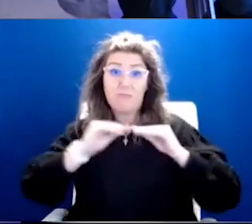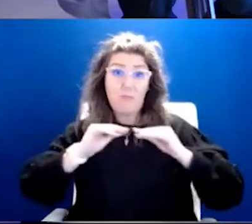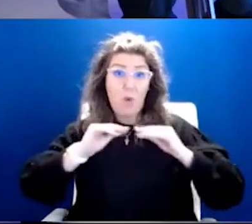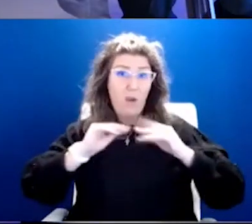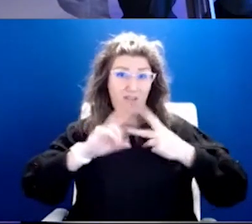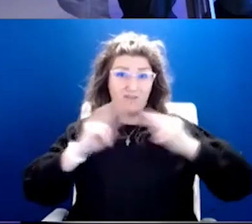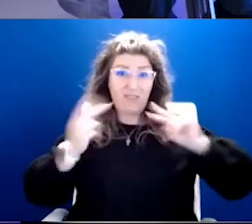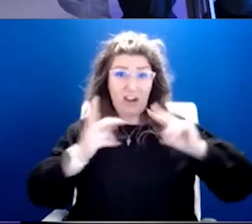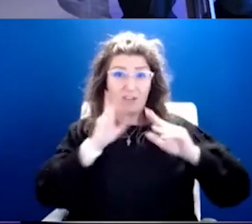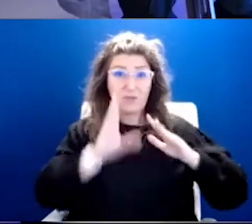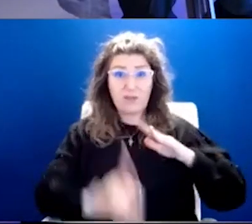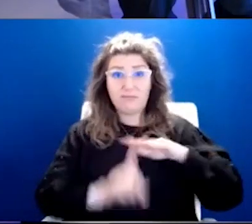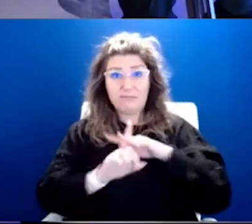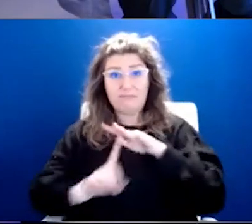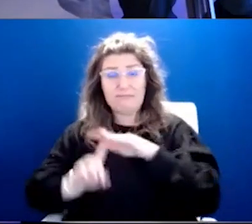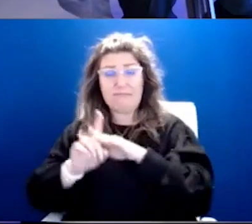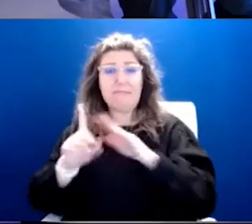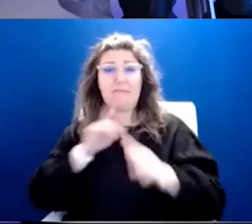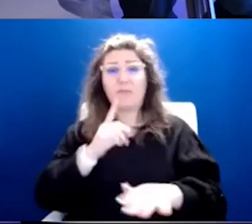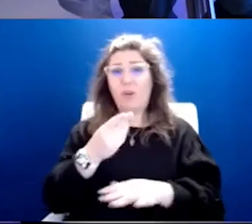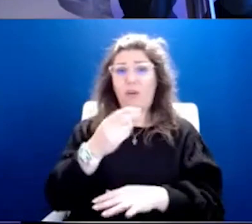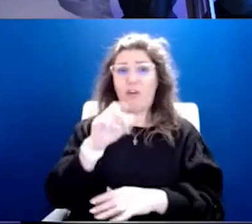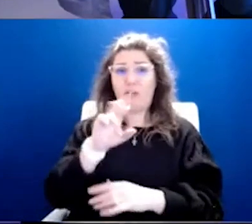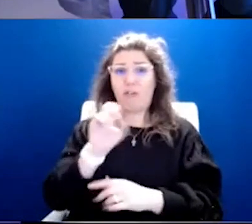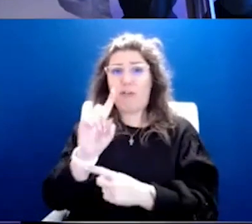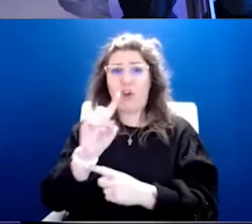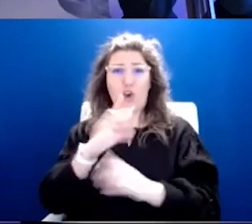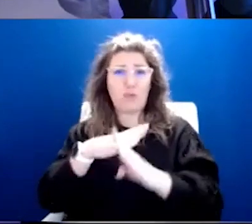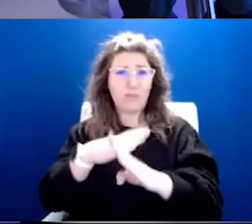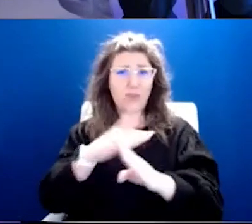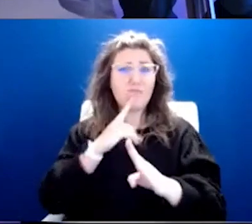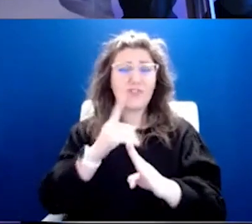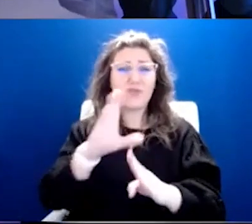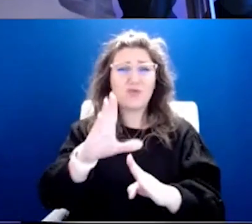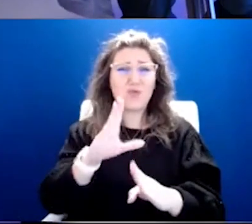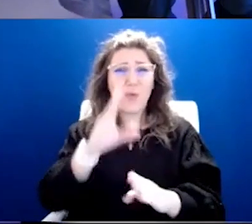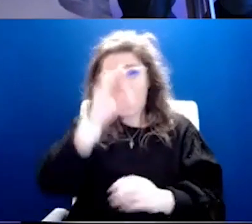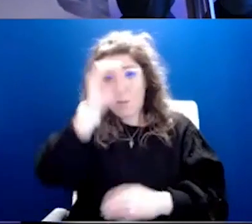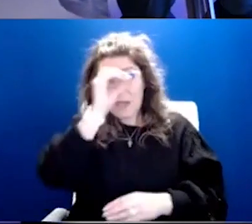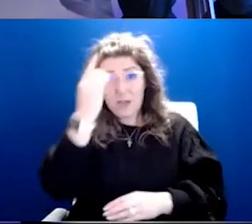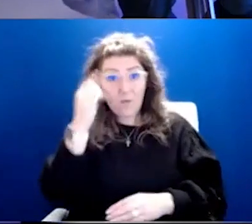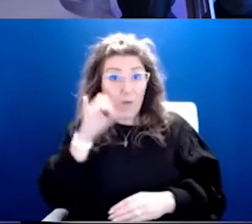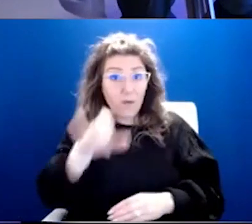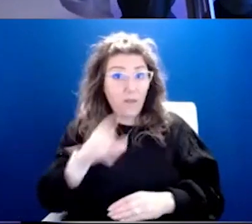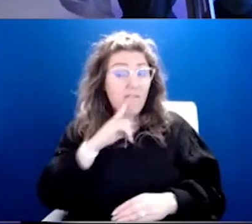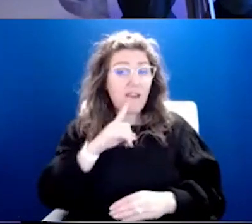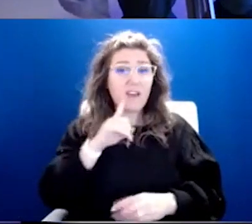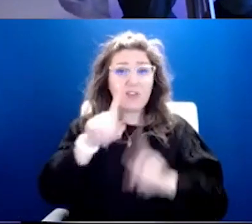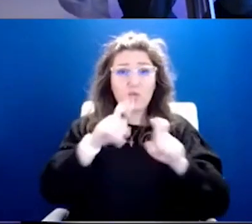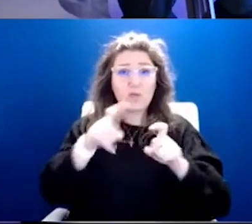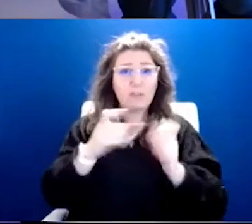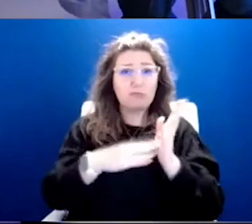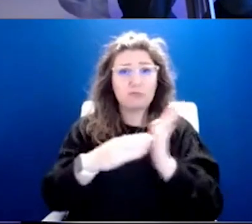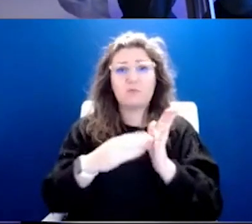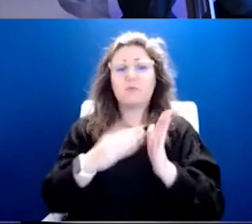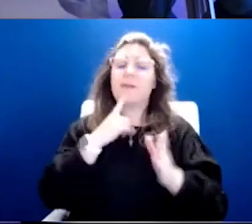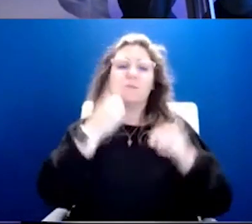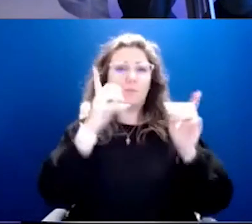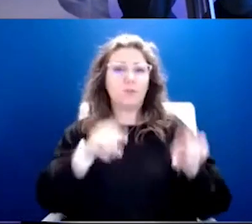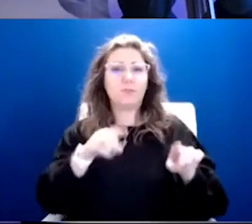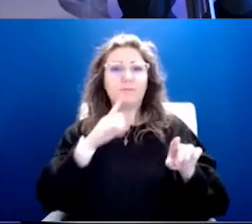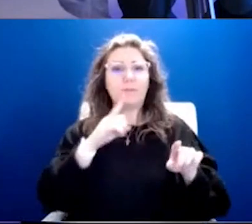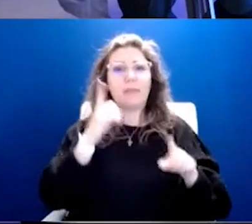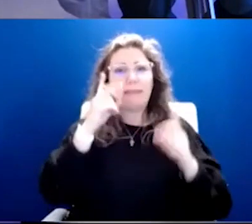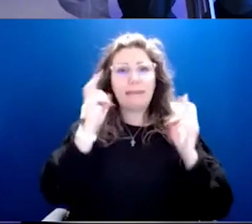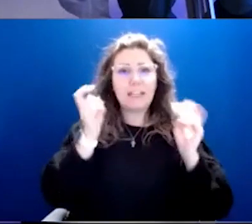question is asked almost daily. What's your insight on that, Dr. LeMaster? Well, I agree with Dr. Greiner. I think that the issue that